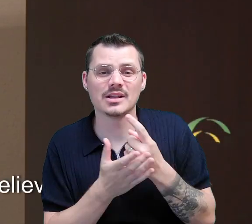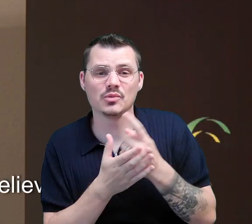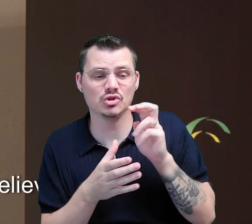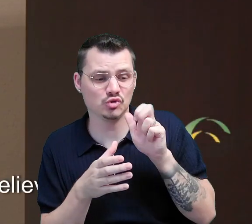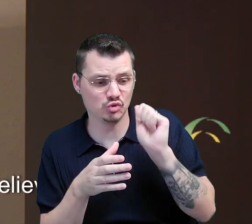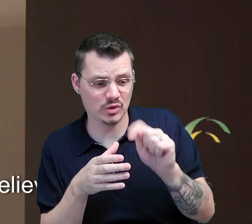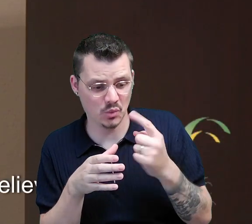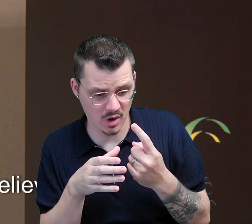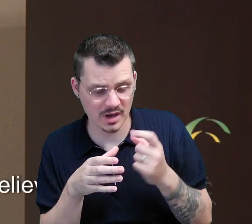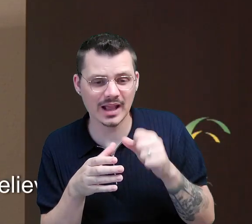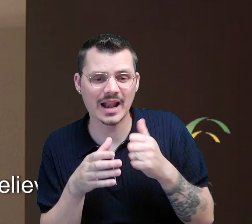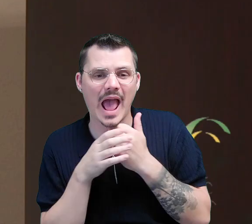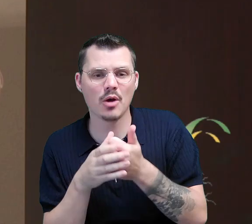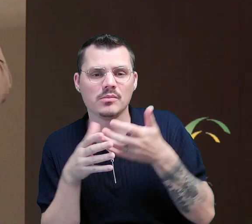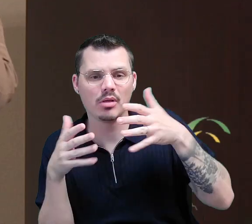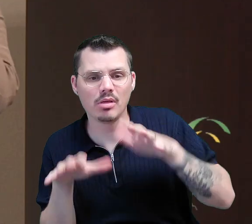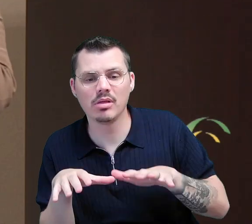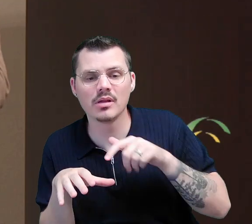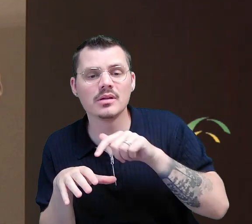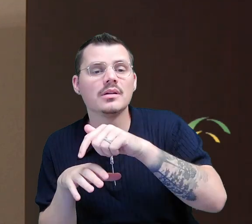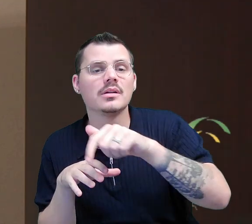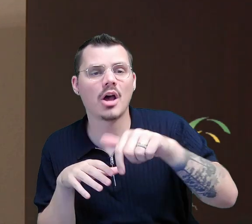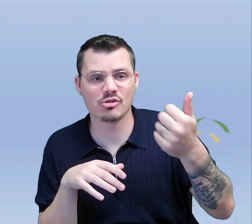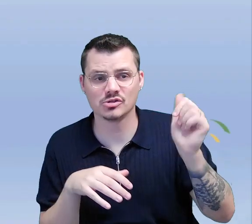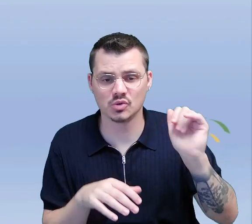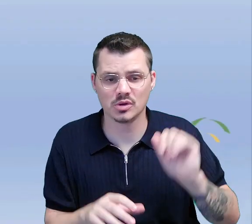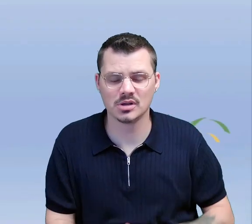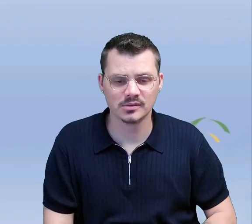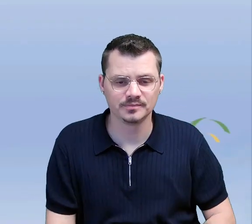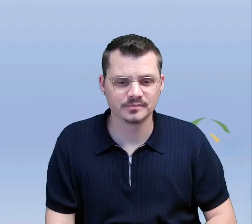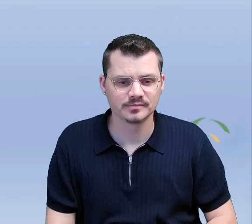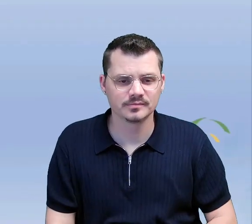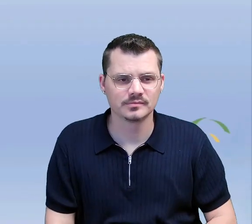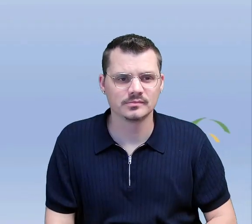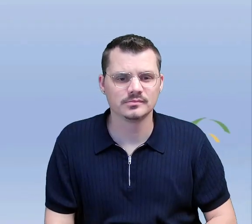sometimes treating one can help relieve the other, and so on.